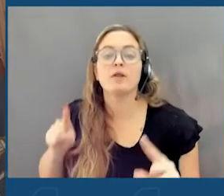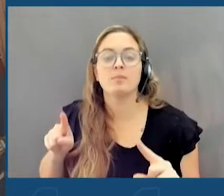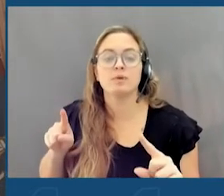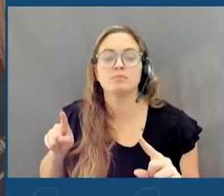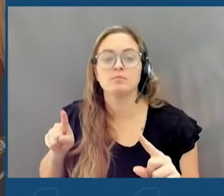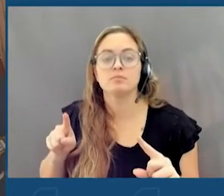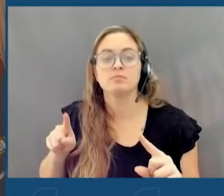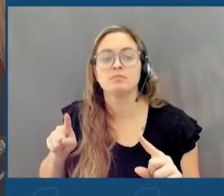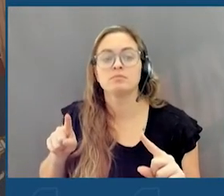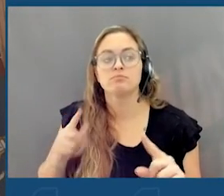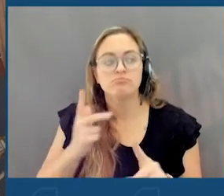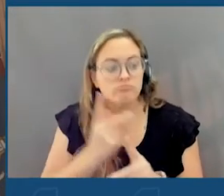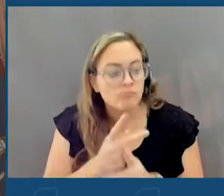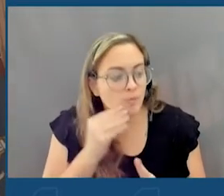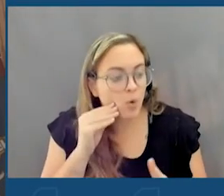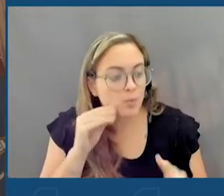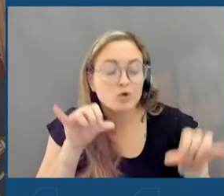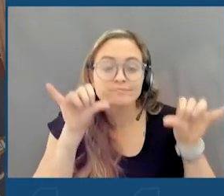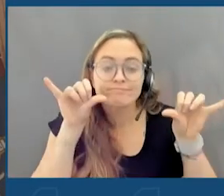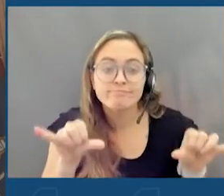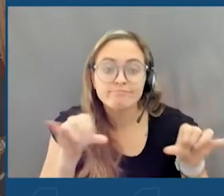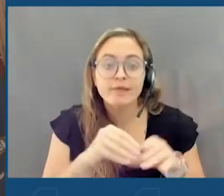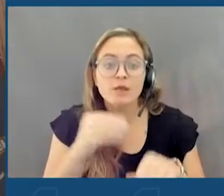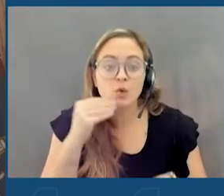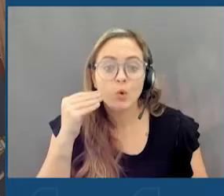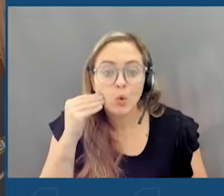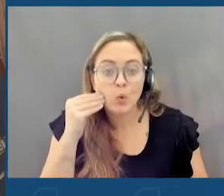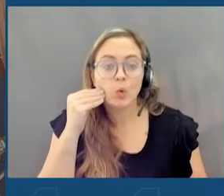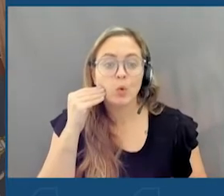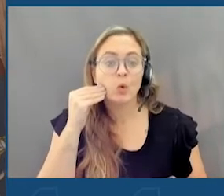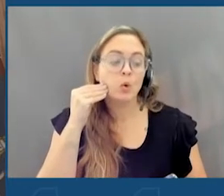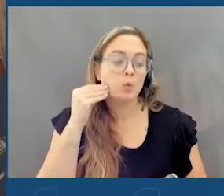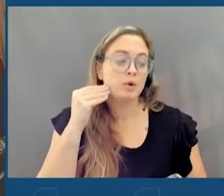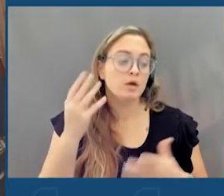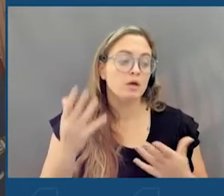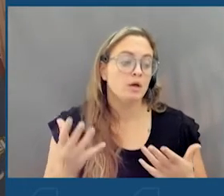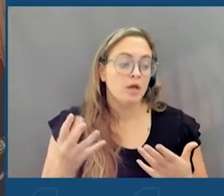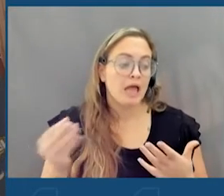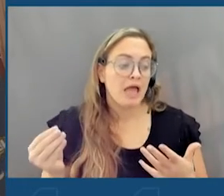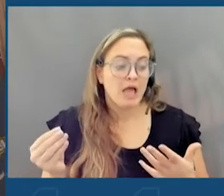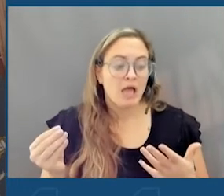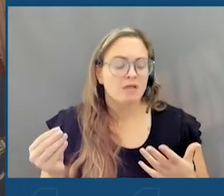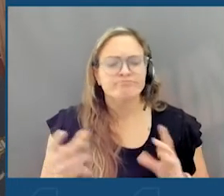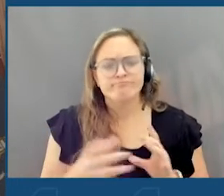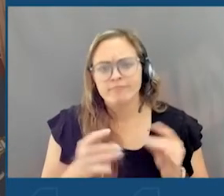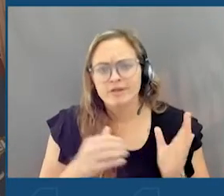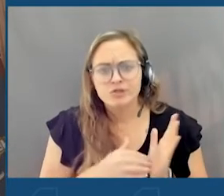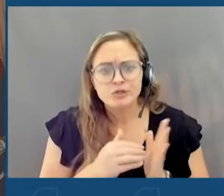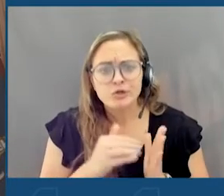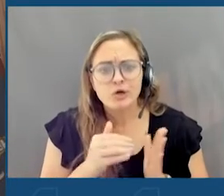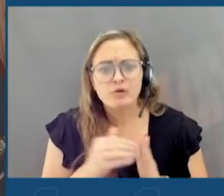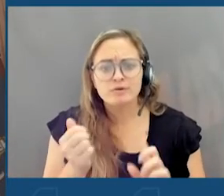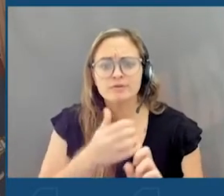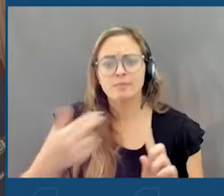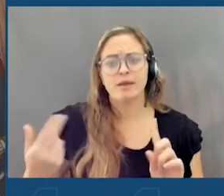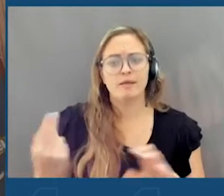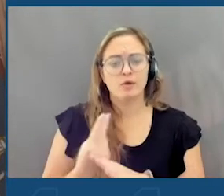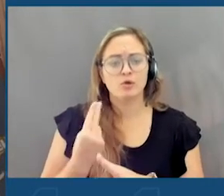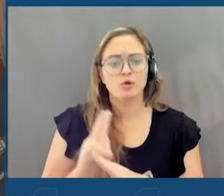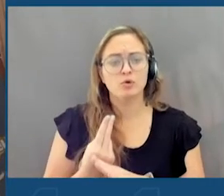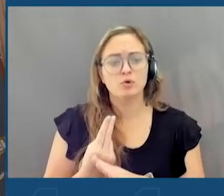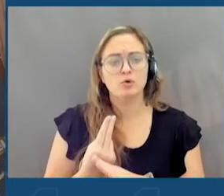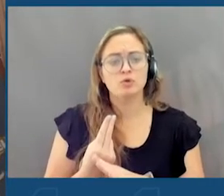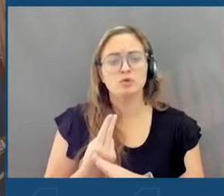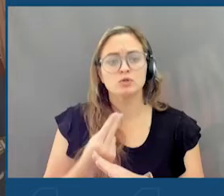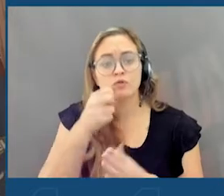keeping homeowners in place in their homes, and as has been mentioned, the expanded use of notices